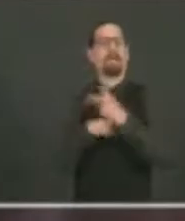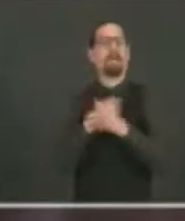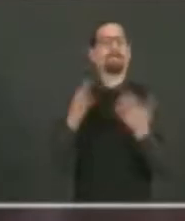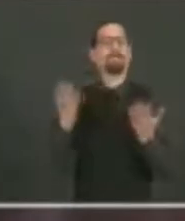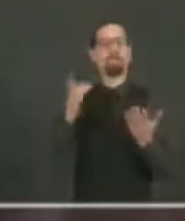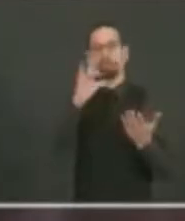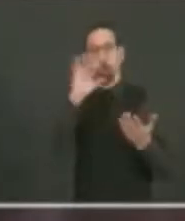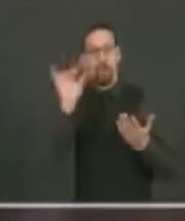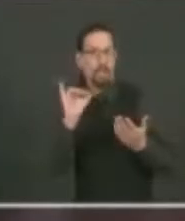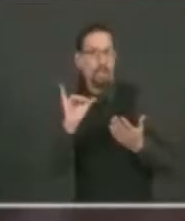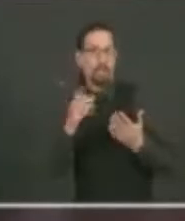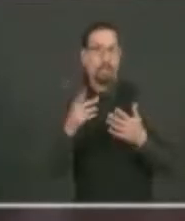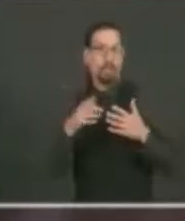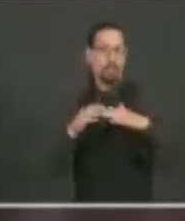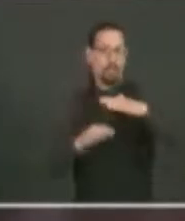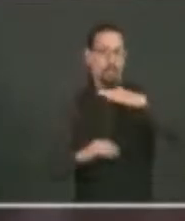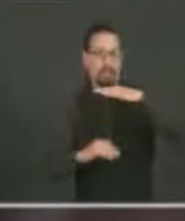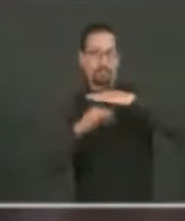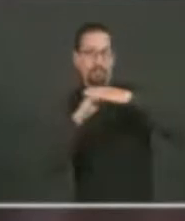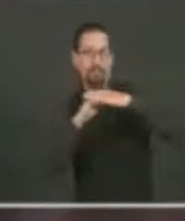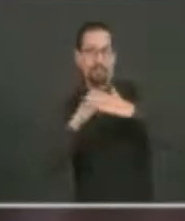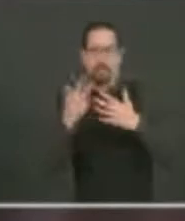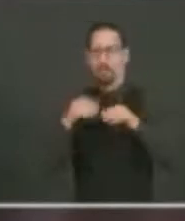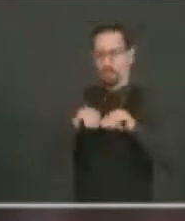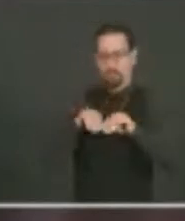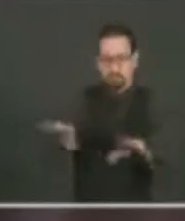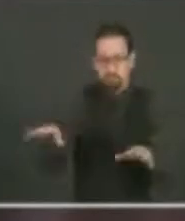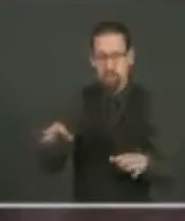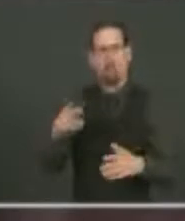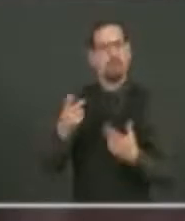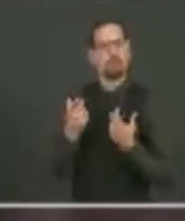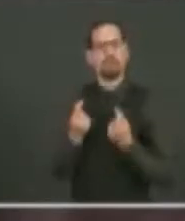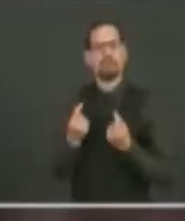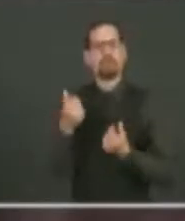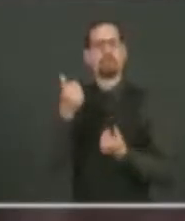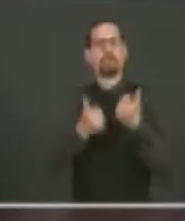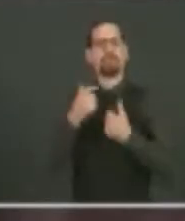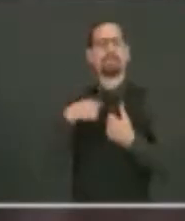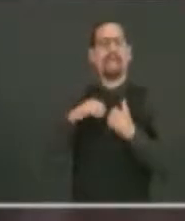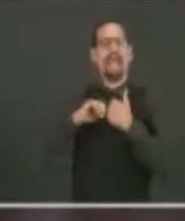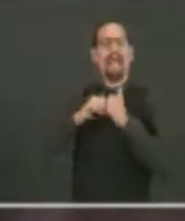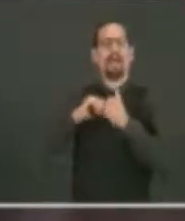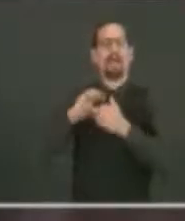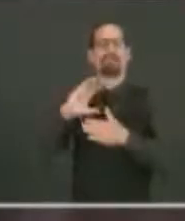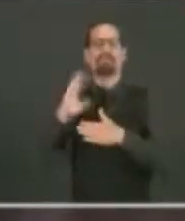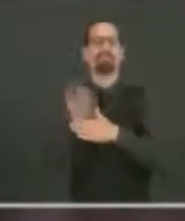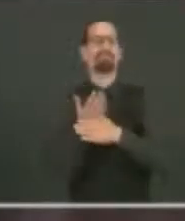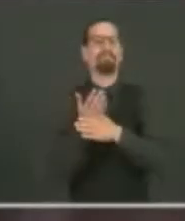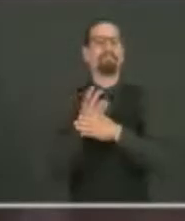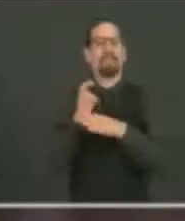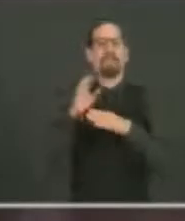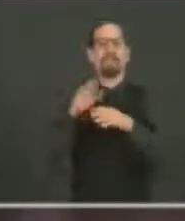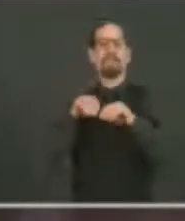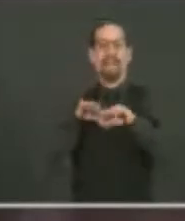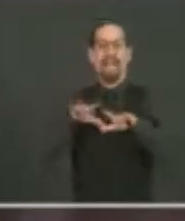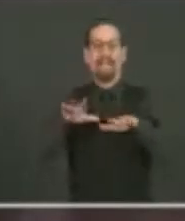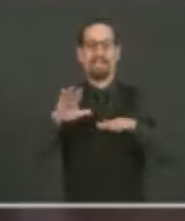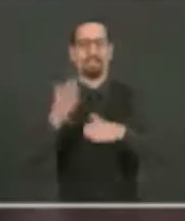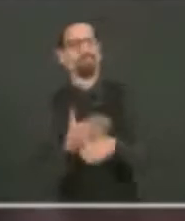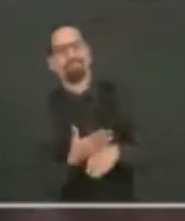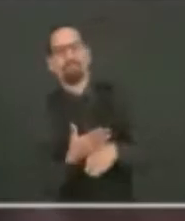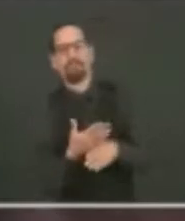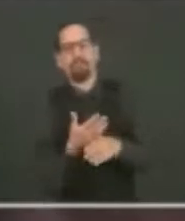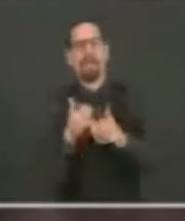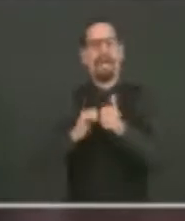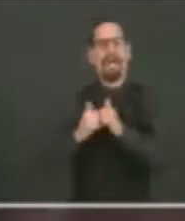which interventions would give us the highest yield, the most targeted intervention, which is always what our